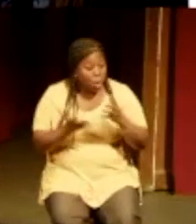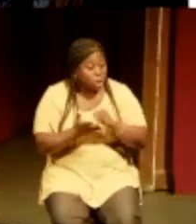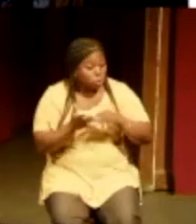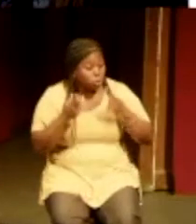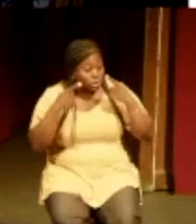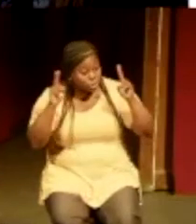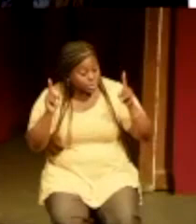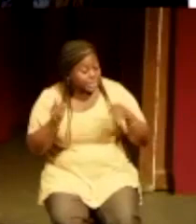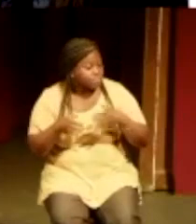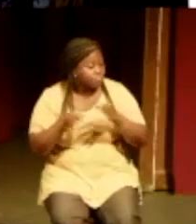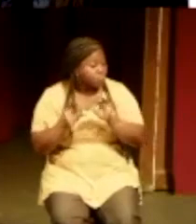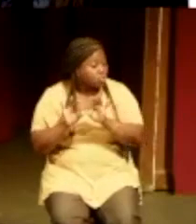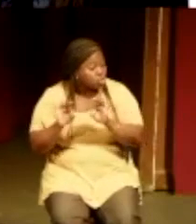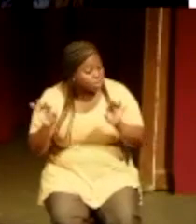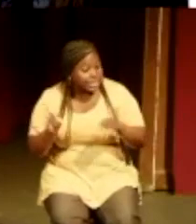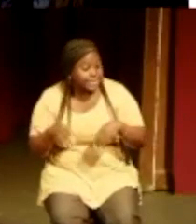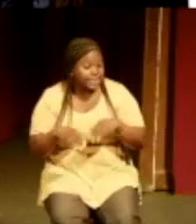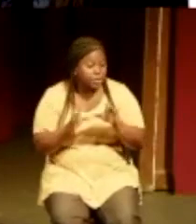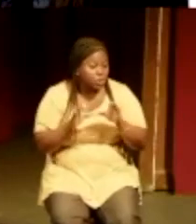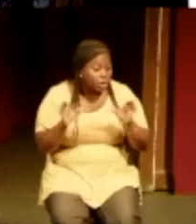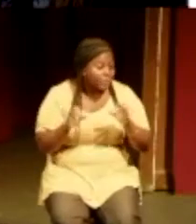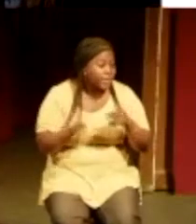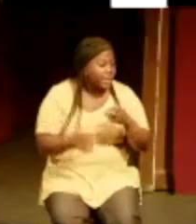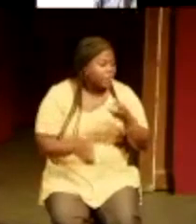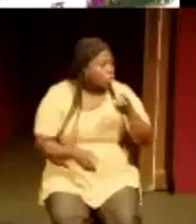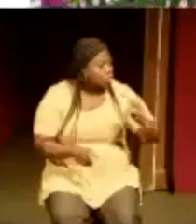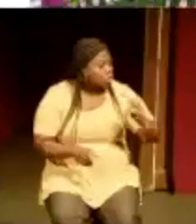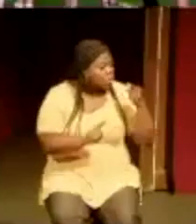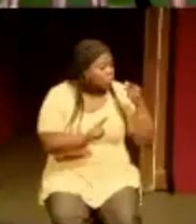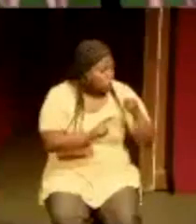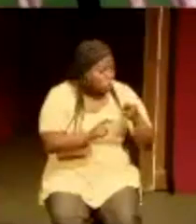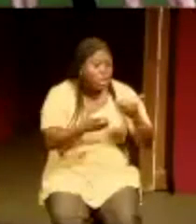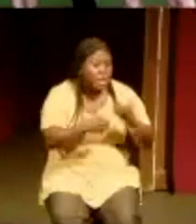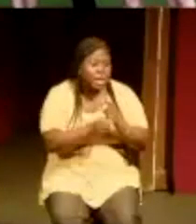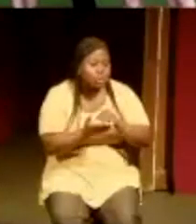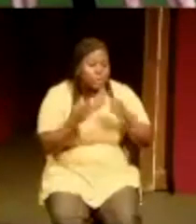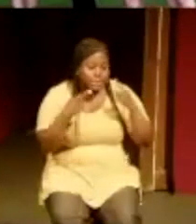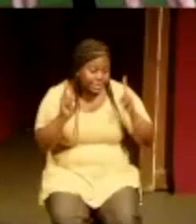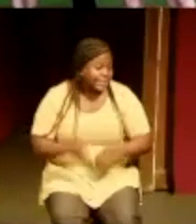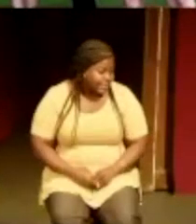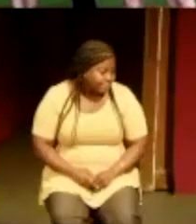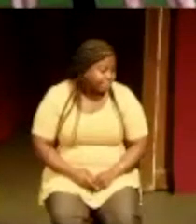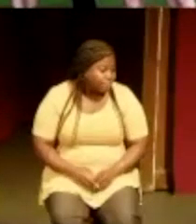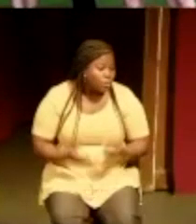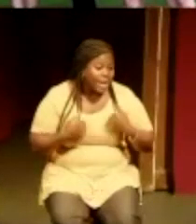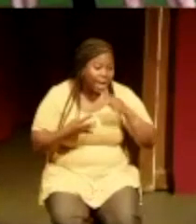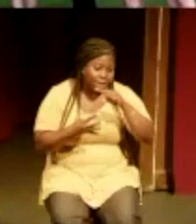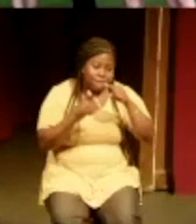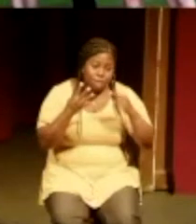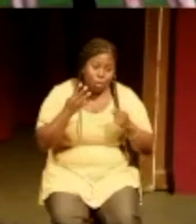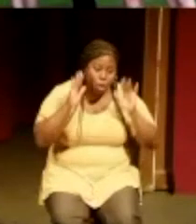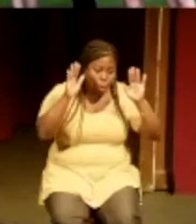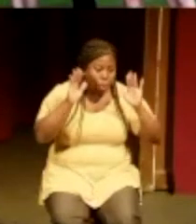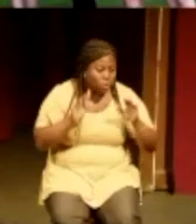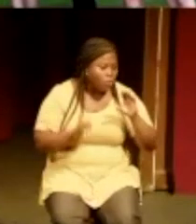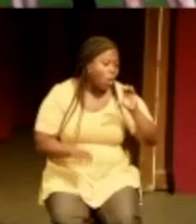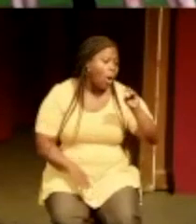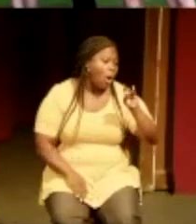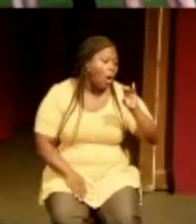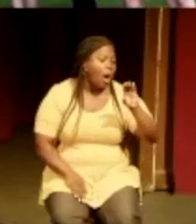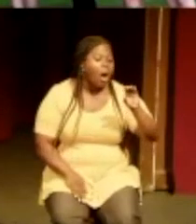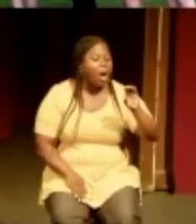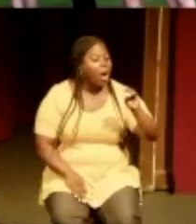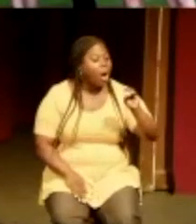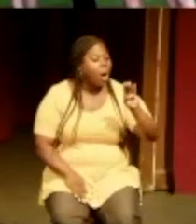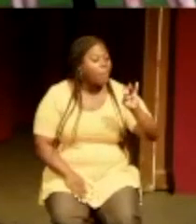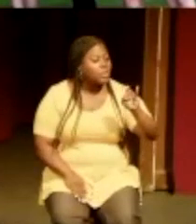certificates, or their transfer objectives. We've got four fabulous objectives here. The first is to